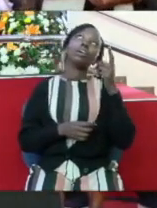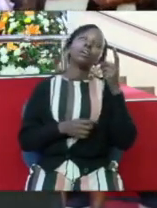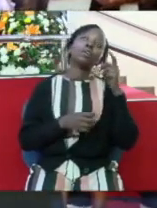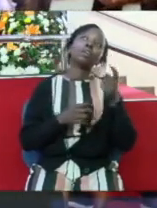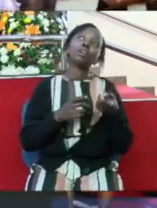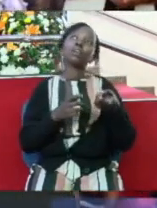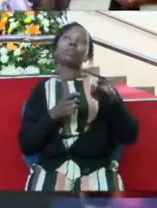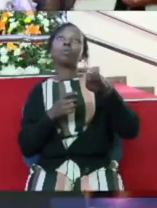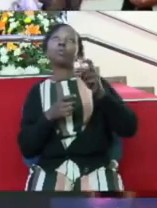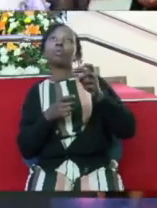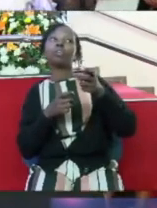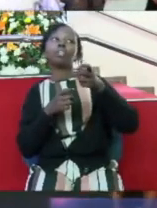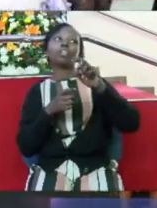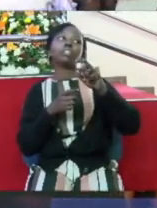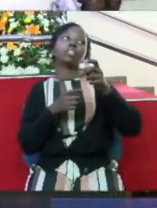wewe